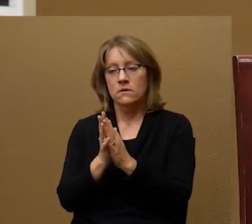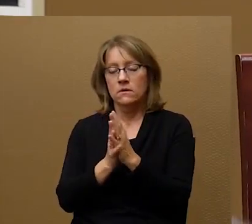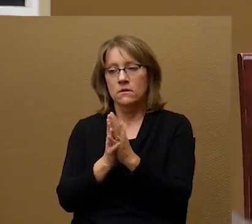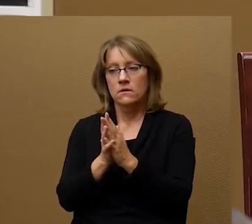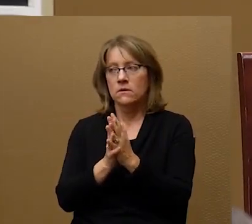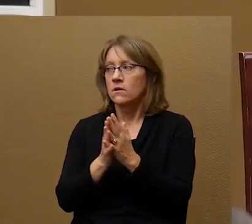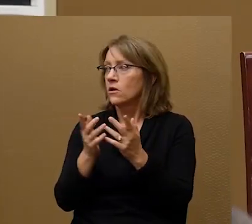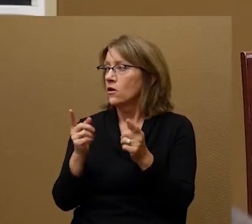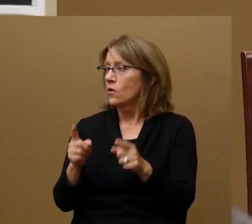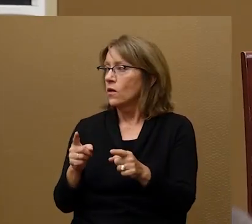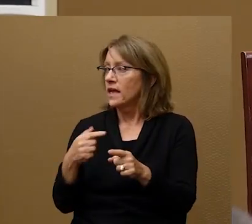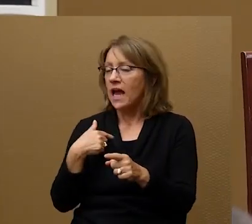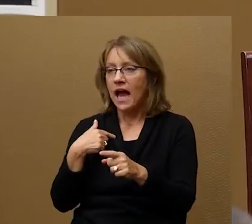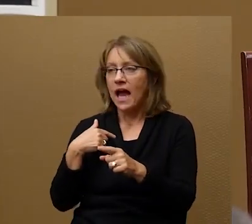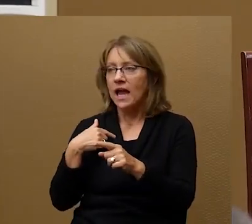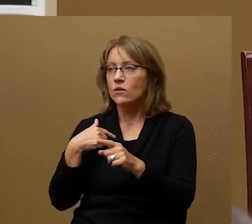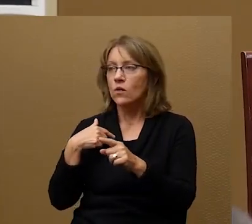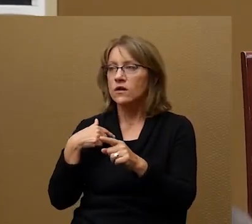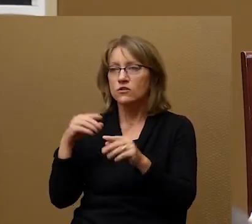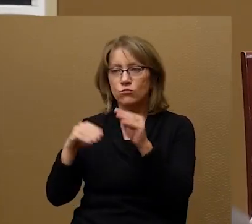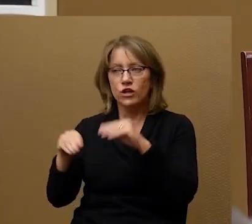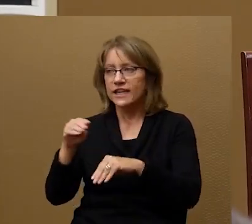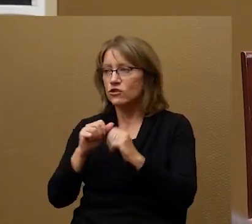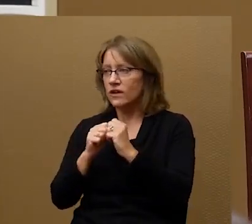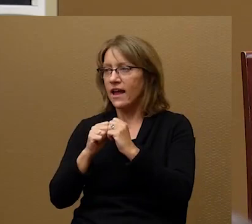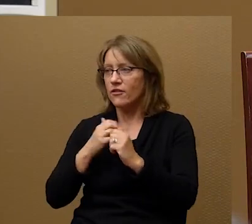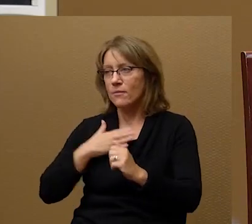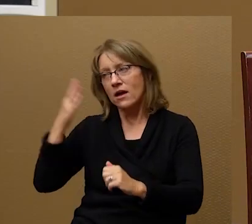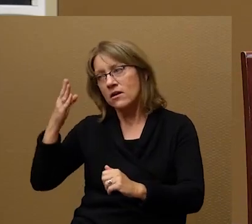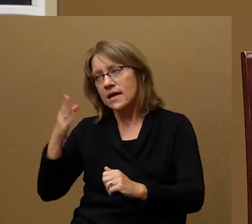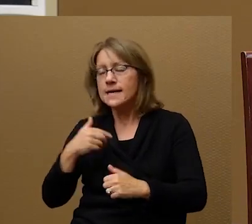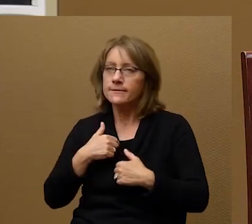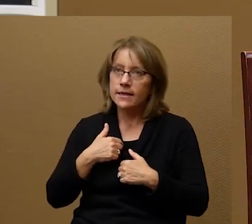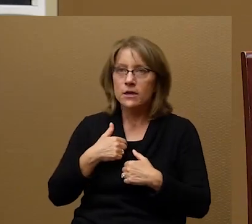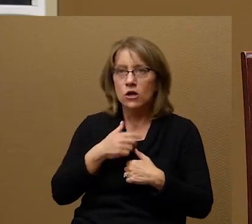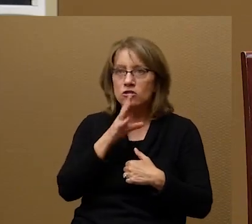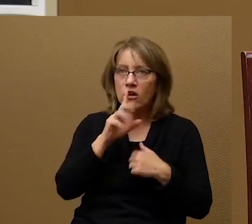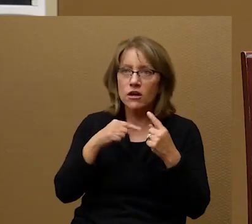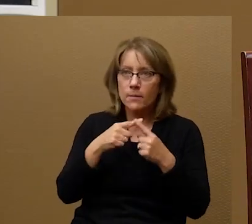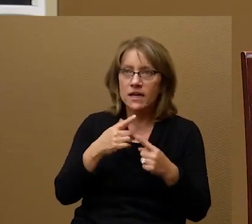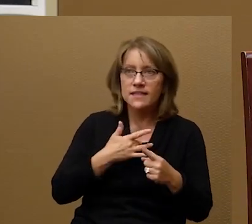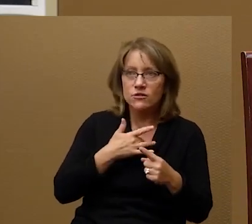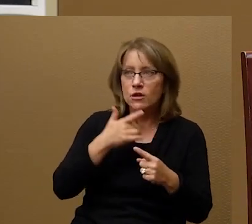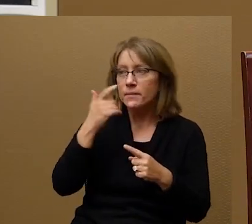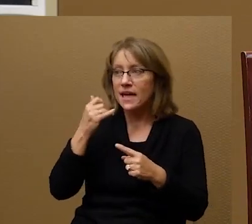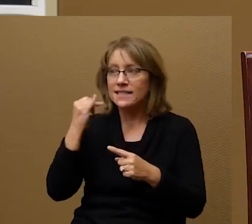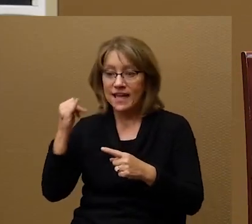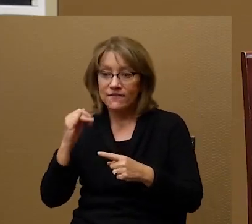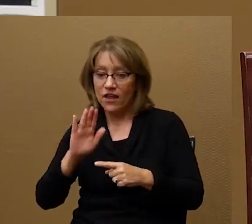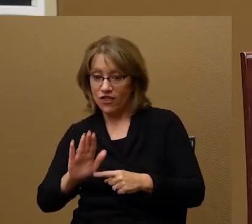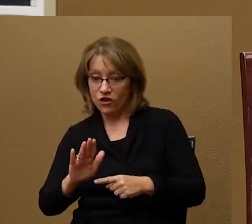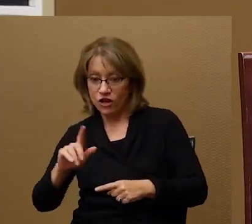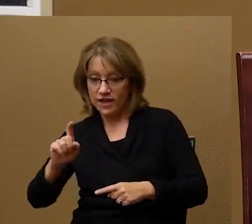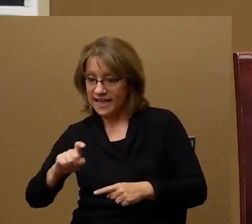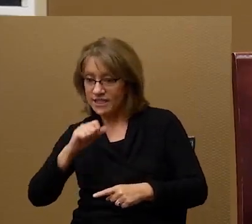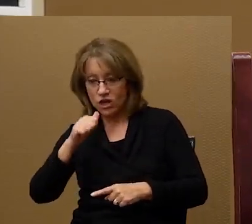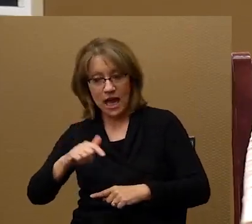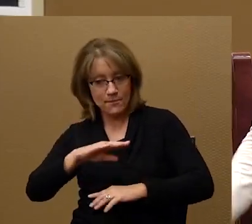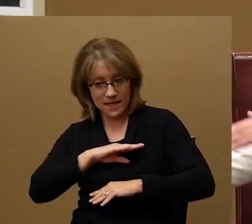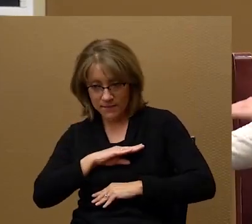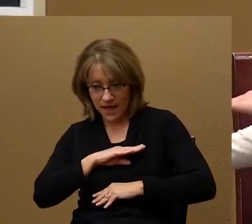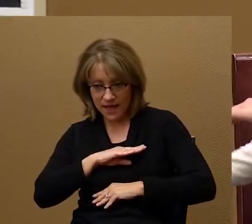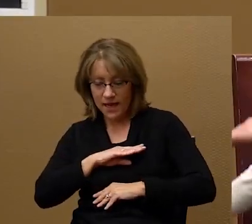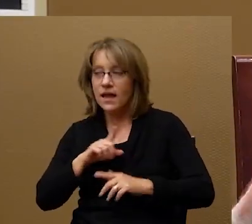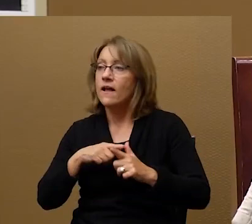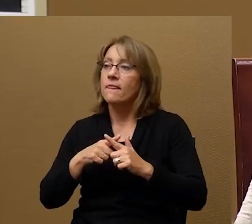I was making this, I was like, we're going to talk about sensory because if the sensory needs are not being met, we could throw all